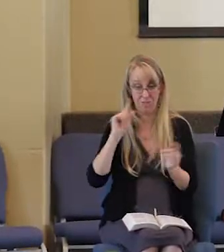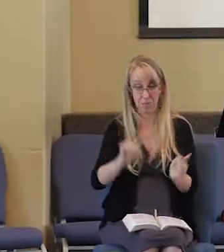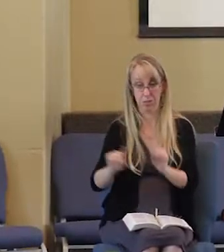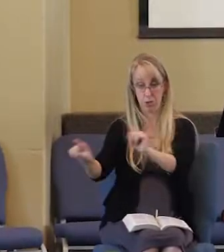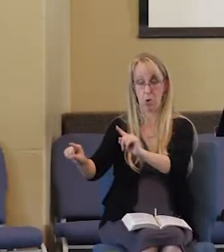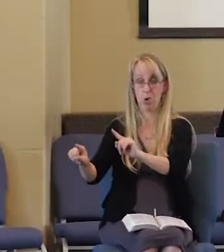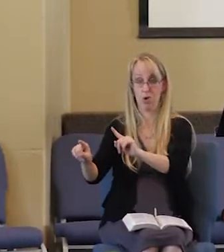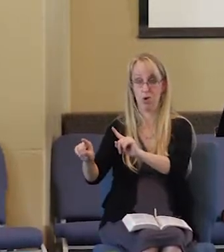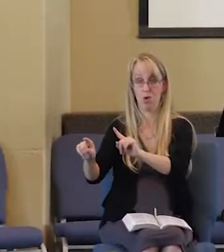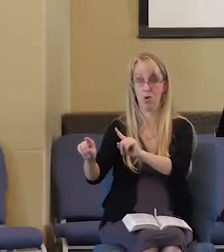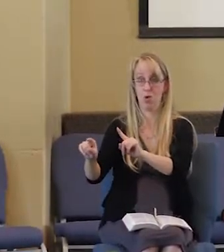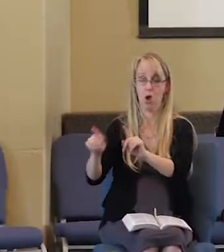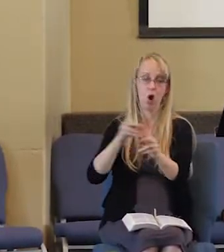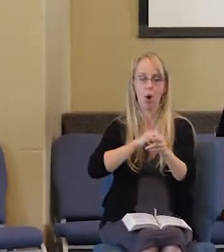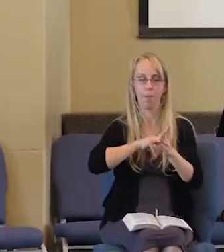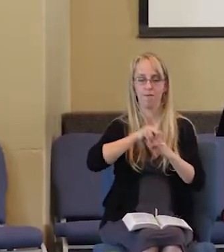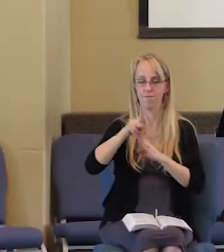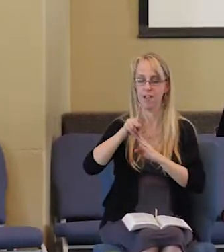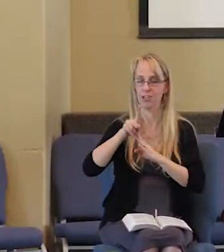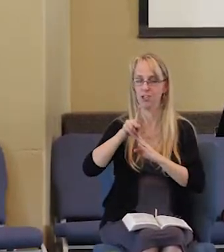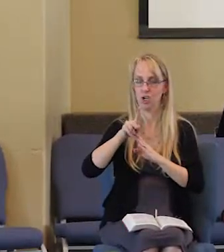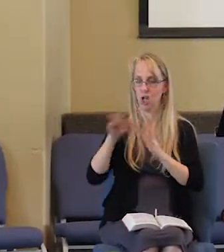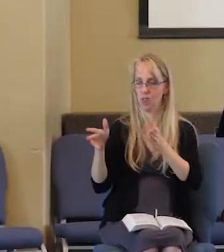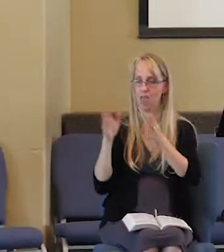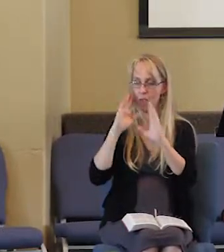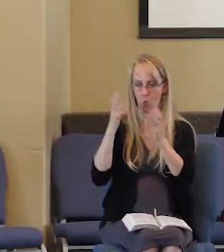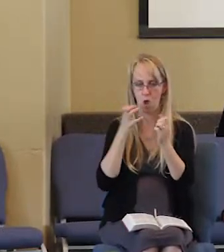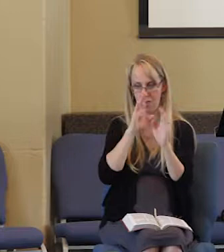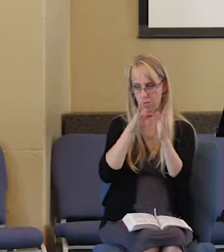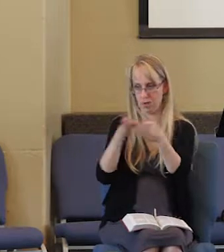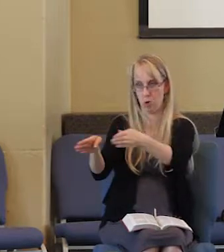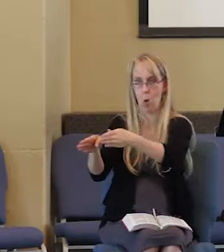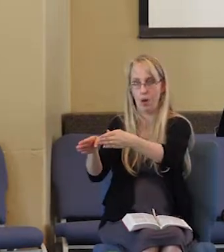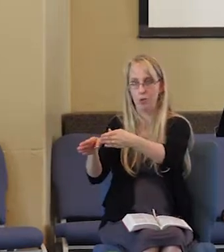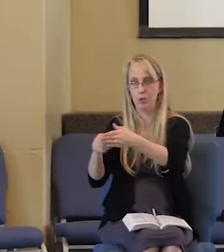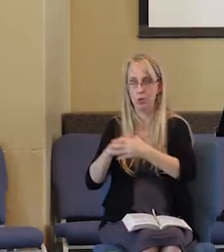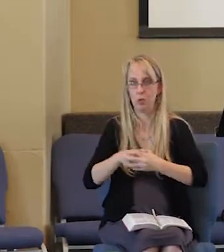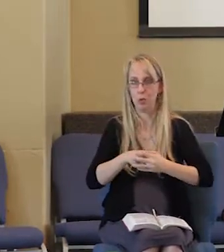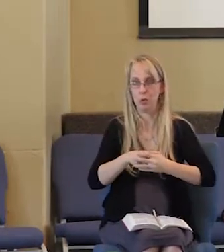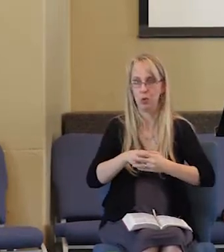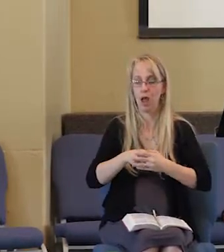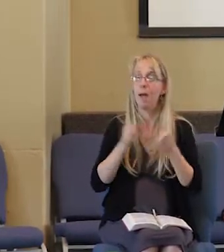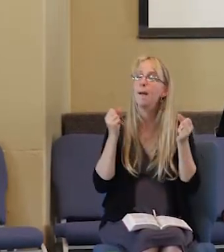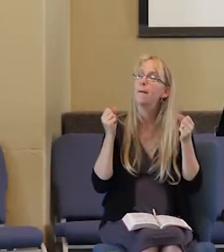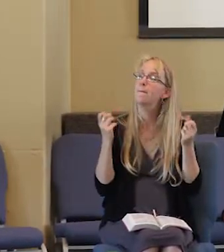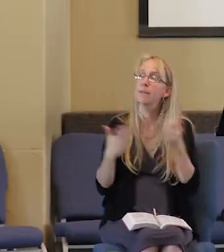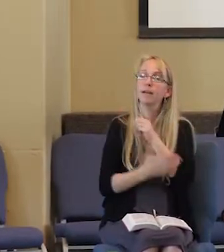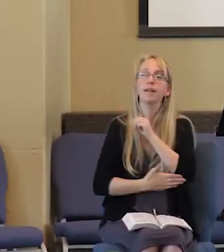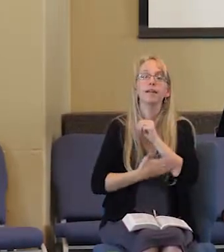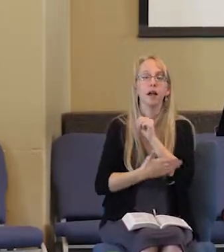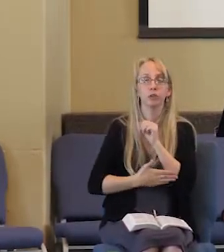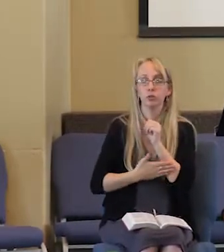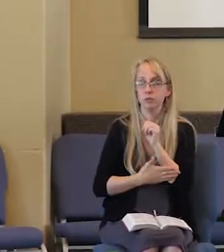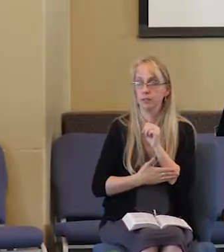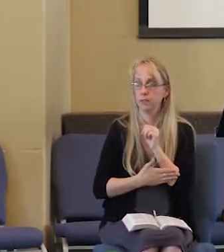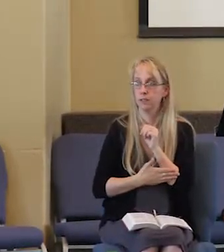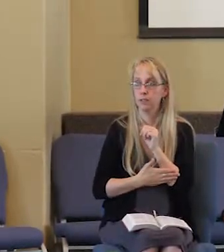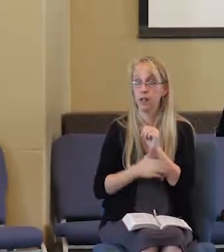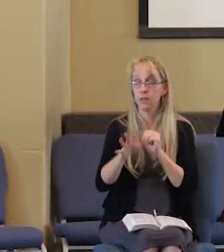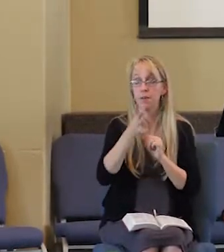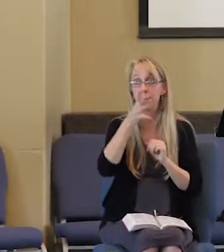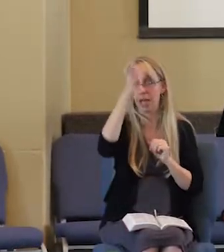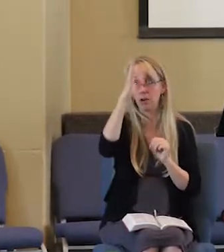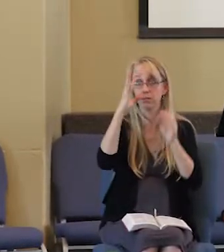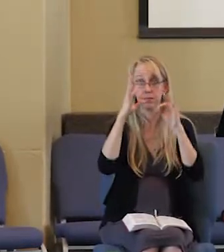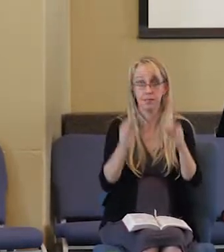to? Have you picked a profession that you wish they would pursue? In a lot of nations, in a lot of countries,